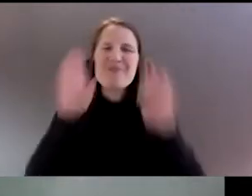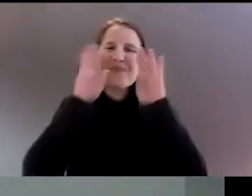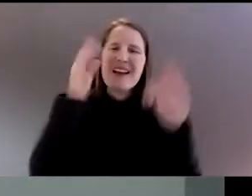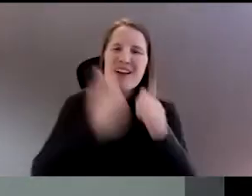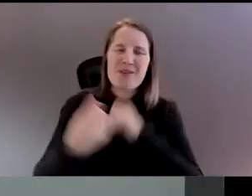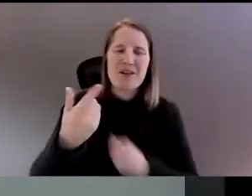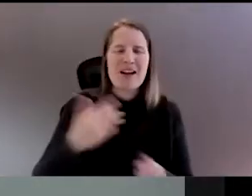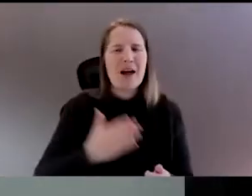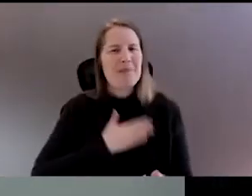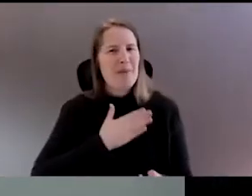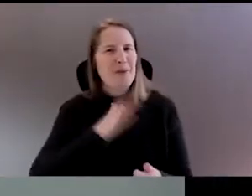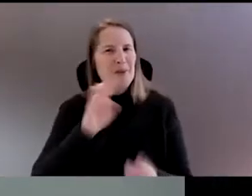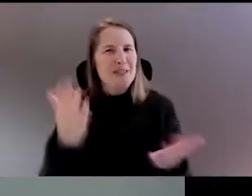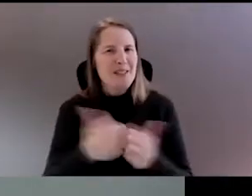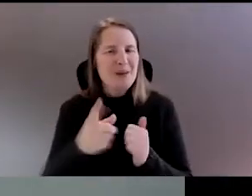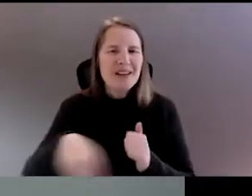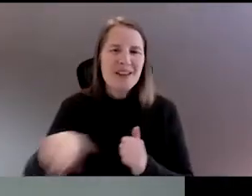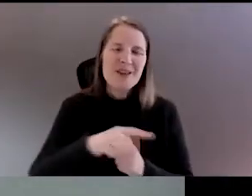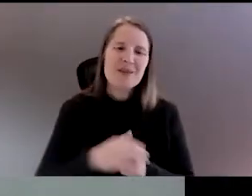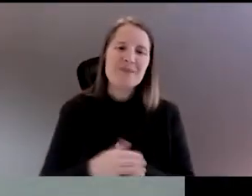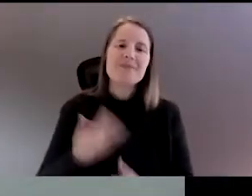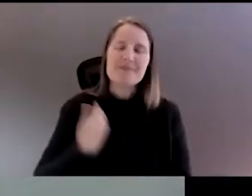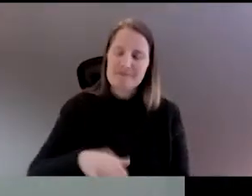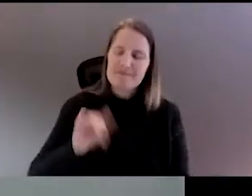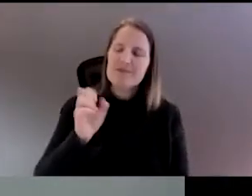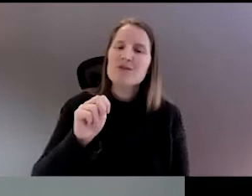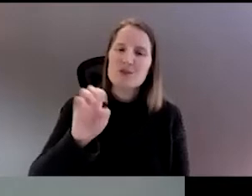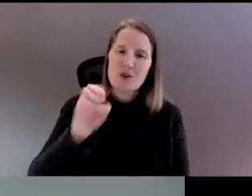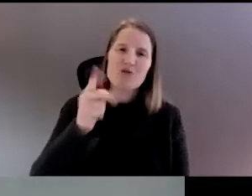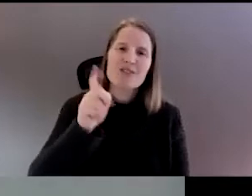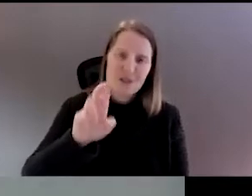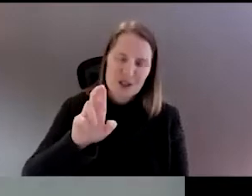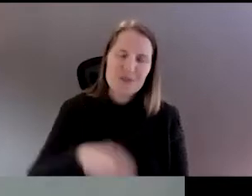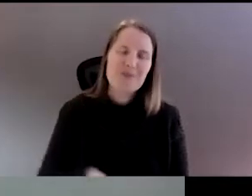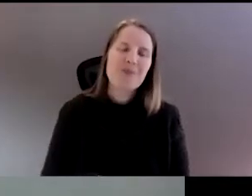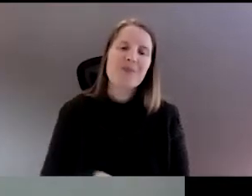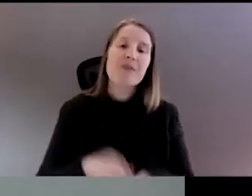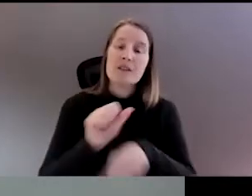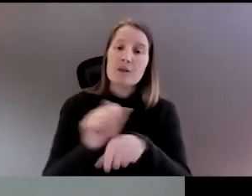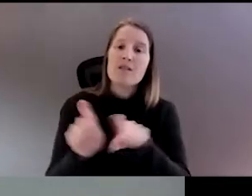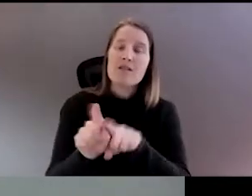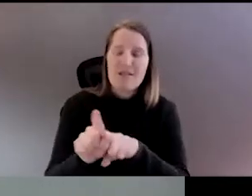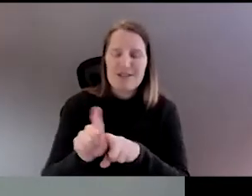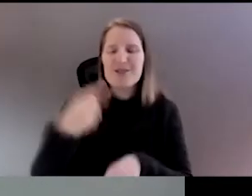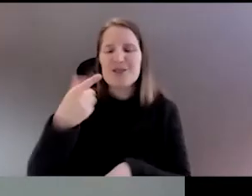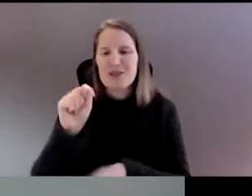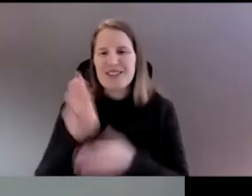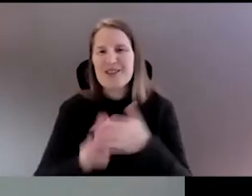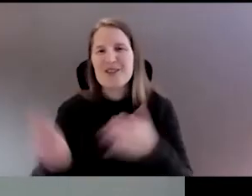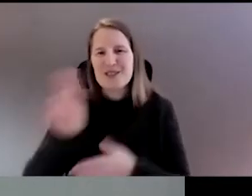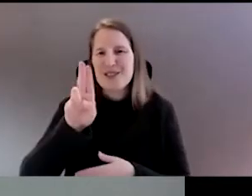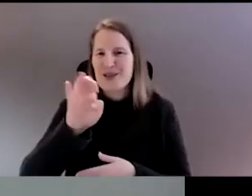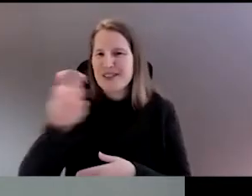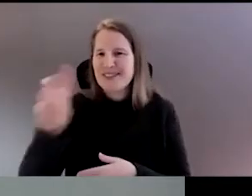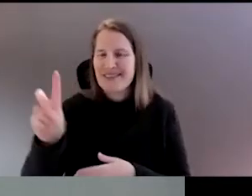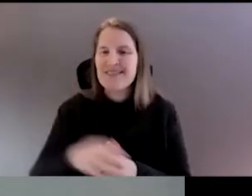here. I'm Joan Christopher. I work also at the Georgetown University UCD, and I've